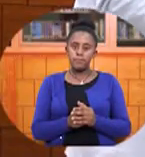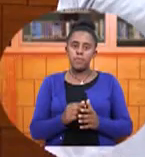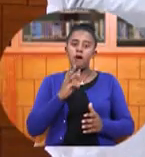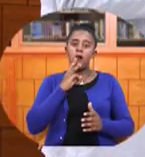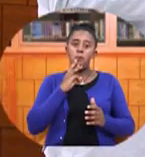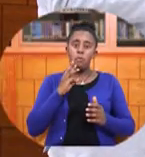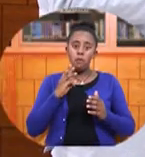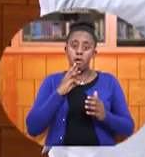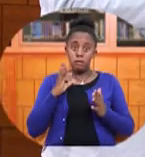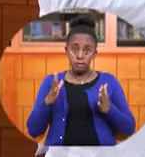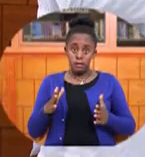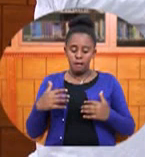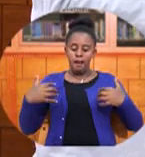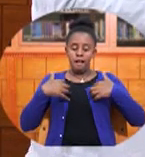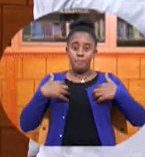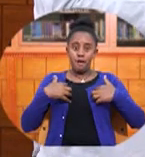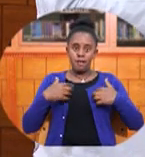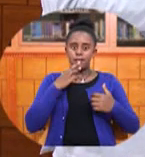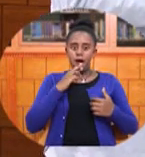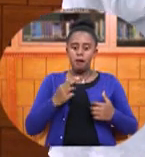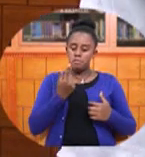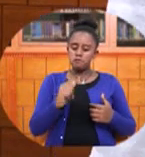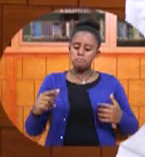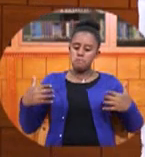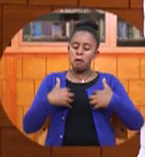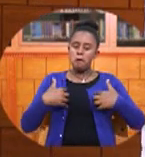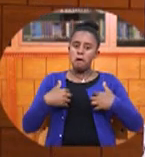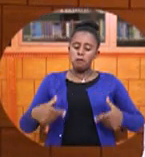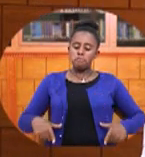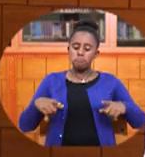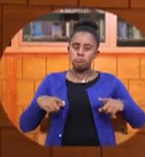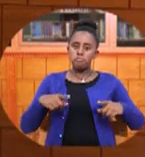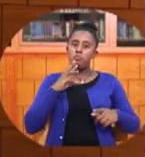Aquatic animals are the animal living in water.